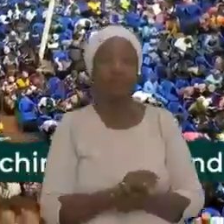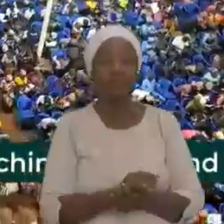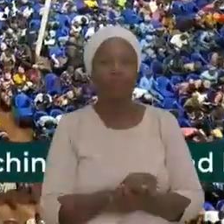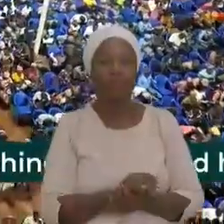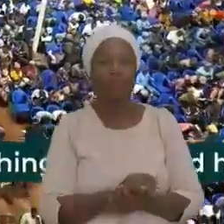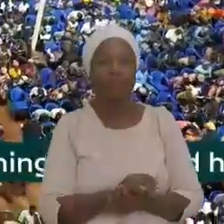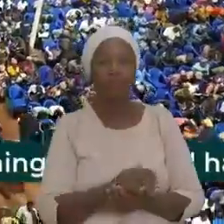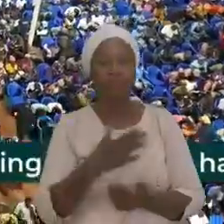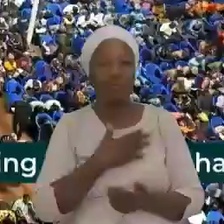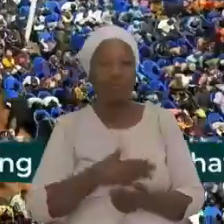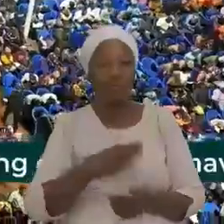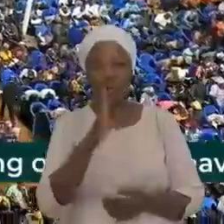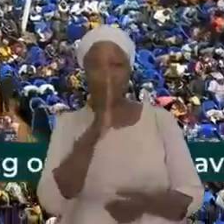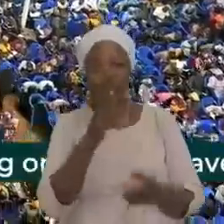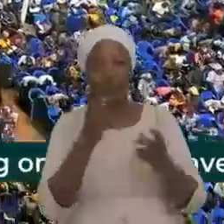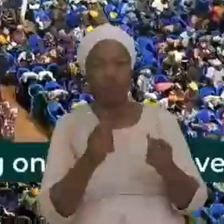Please hurry up.